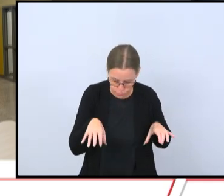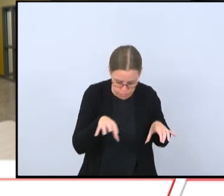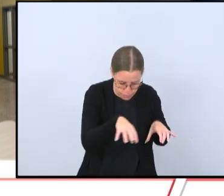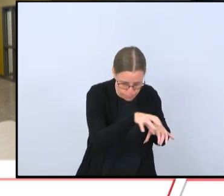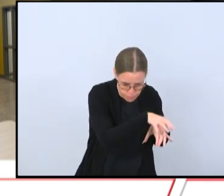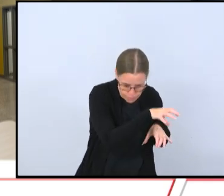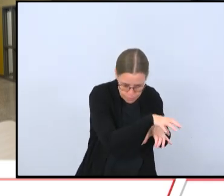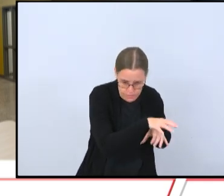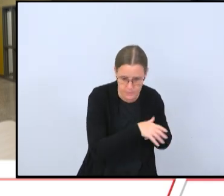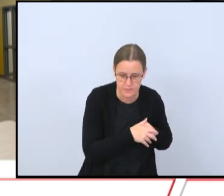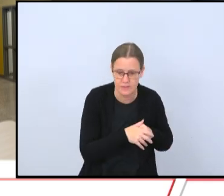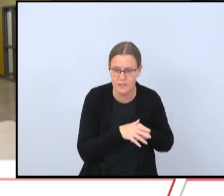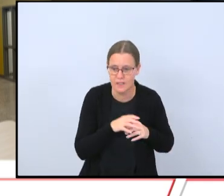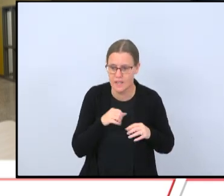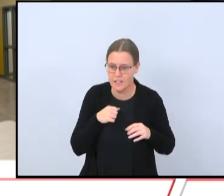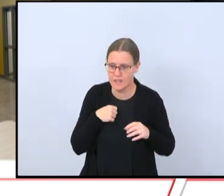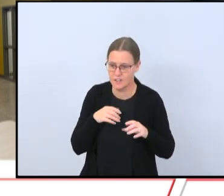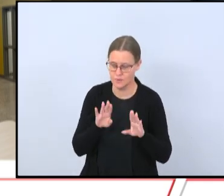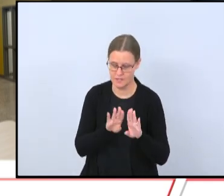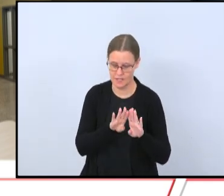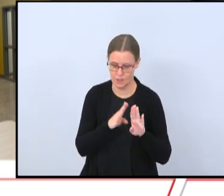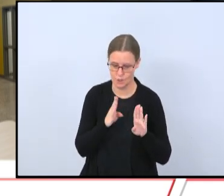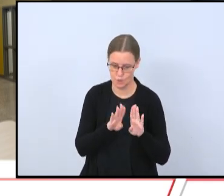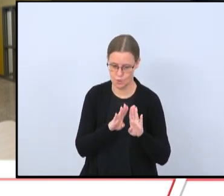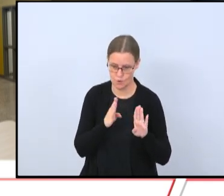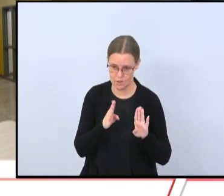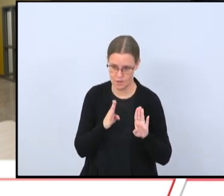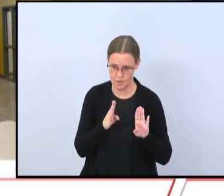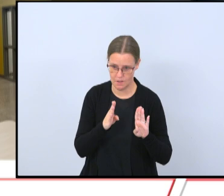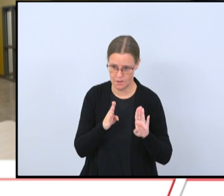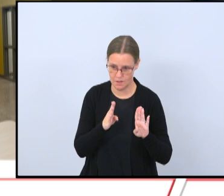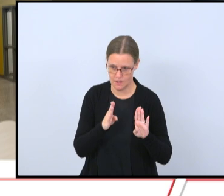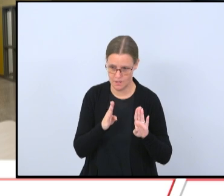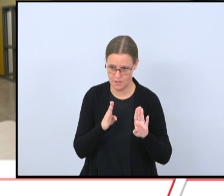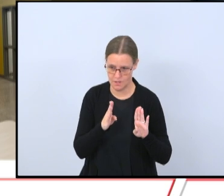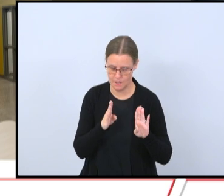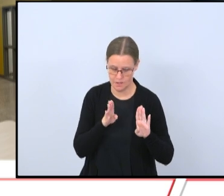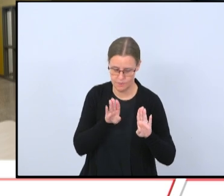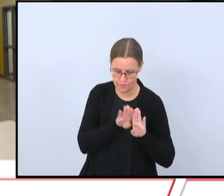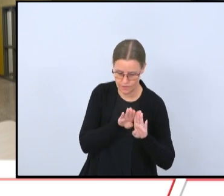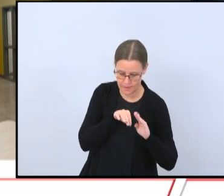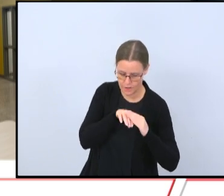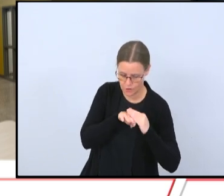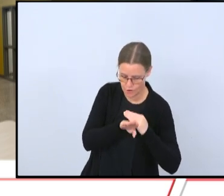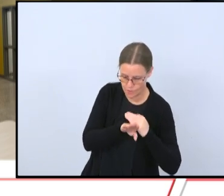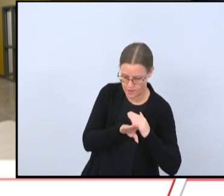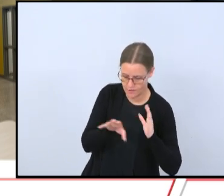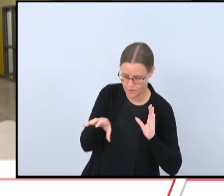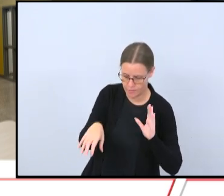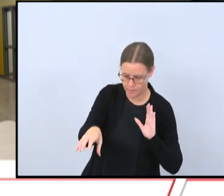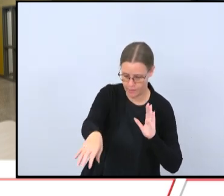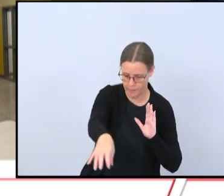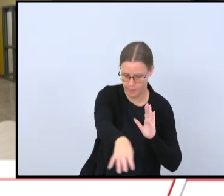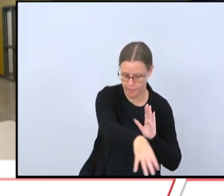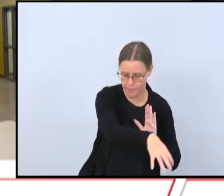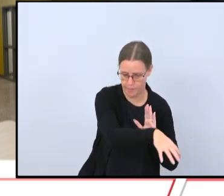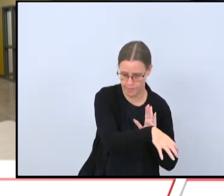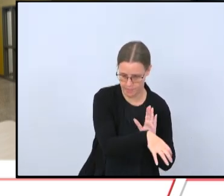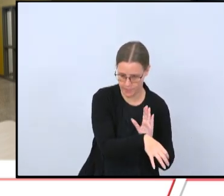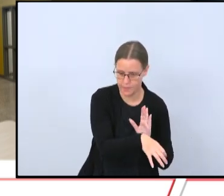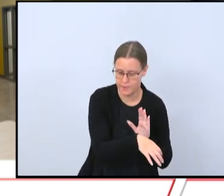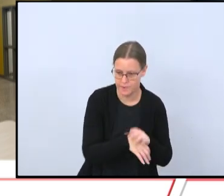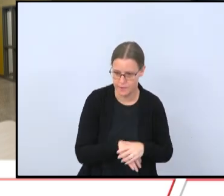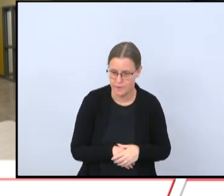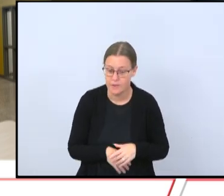set of doors right at the entrance of one of these neighborhoods as your lockdown point. So you kind of have the secure pod for each different grade level.